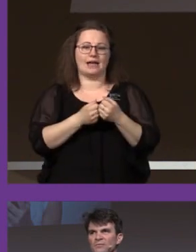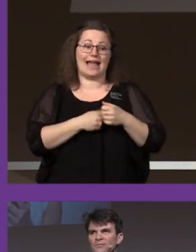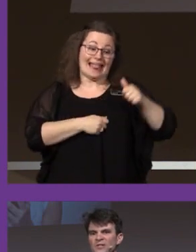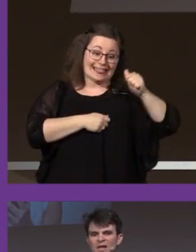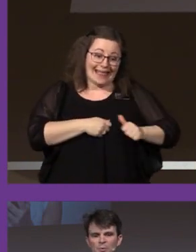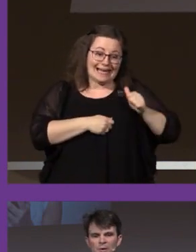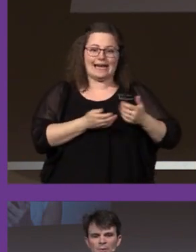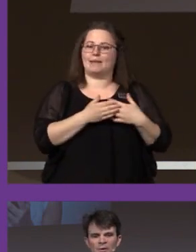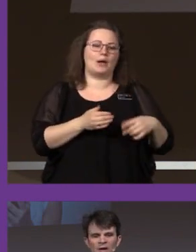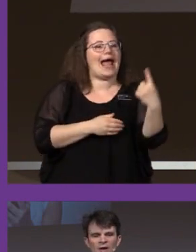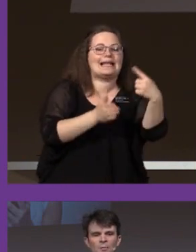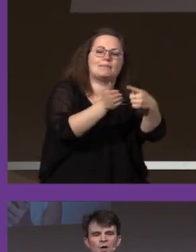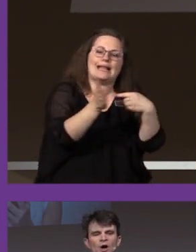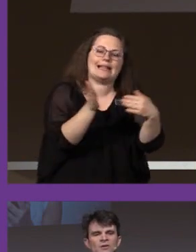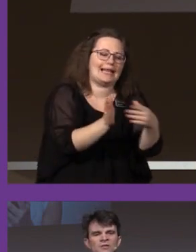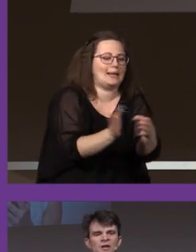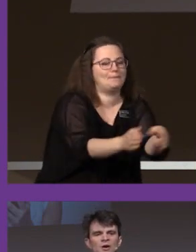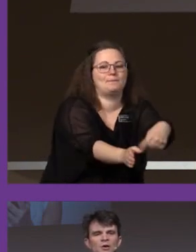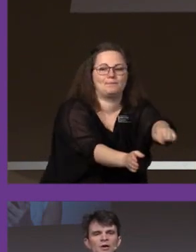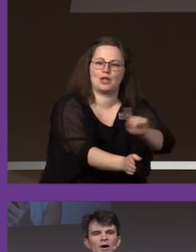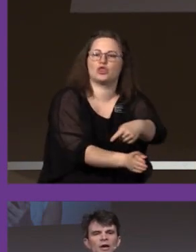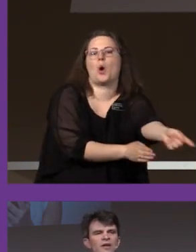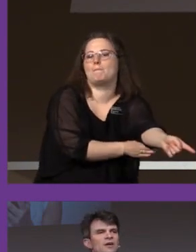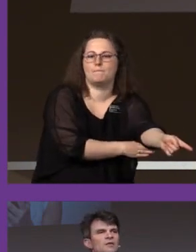thing for disabled people, because